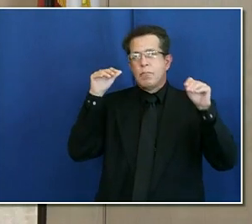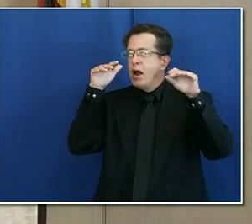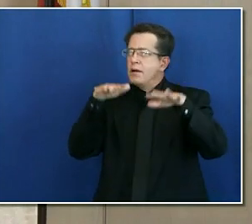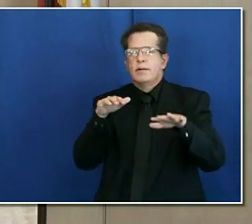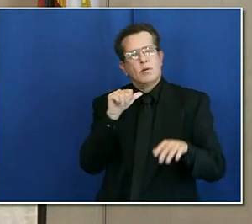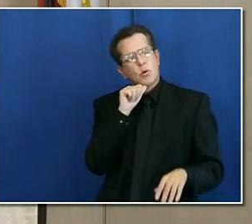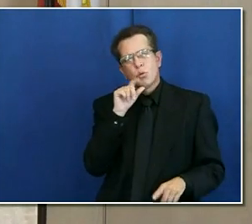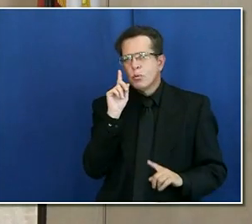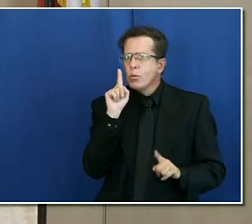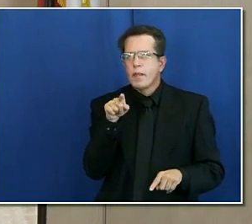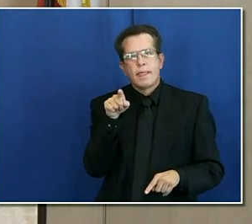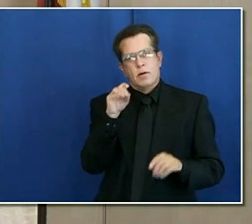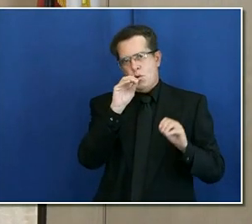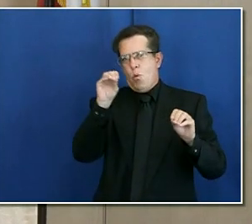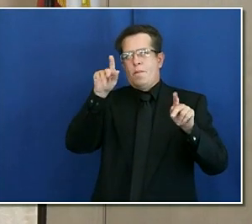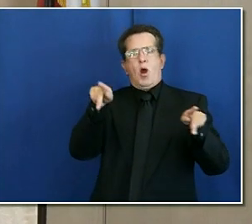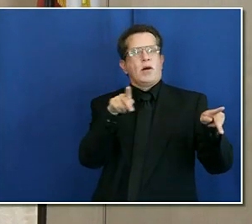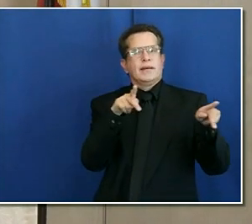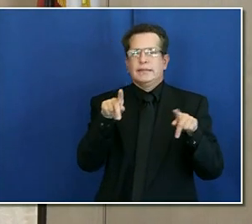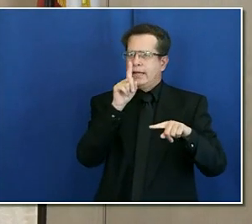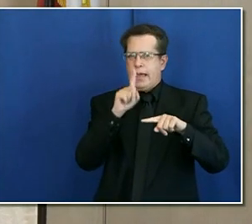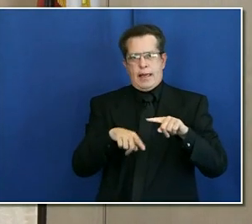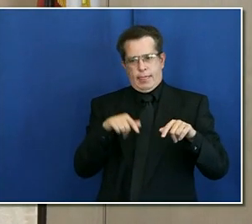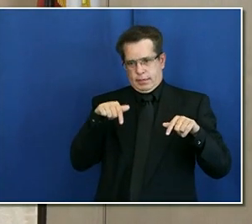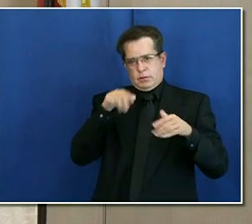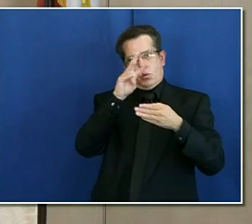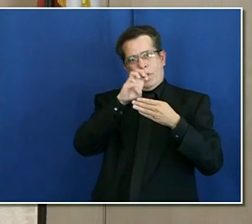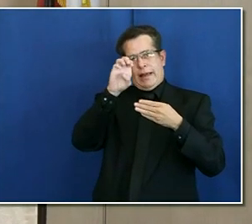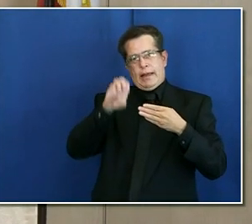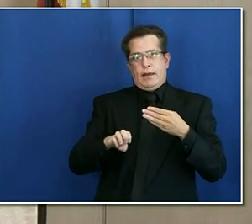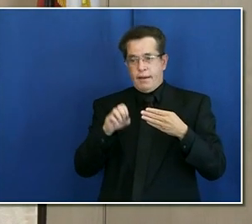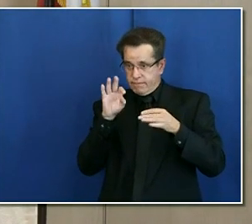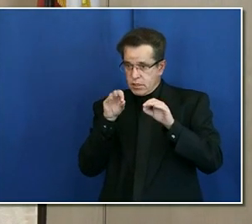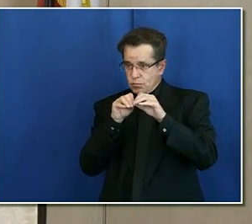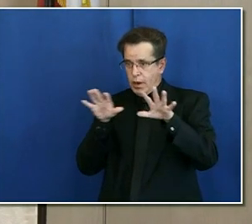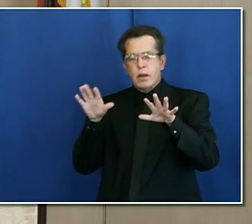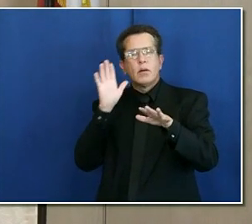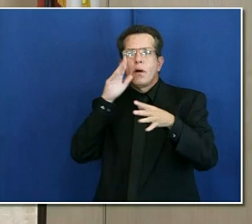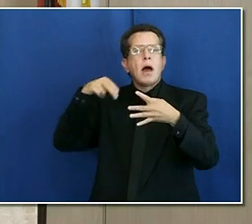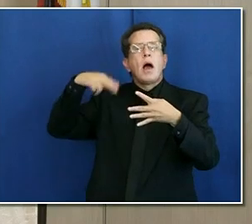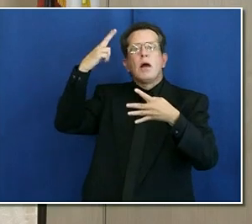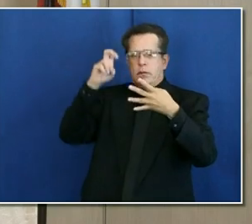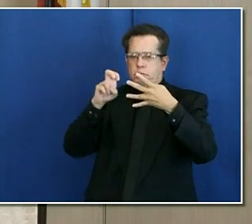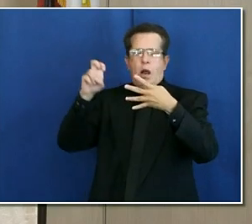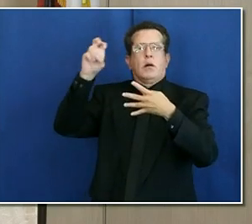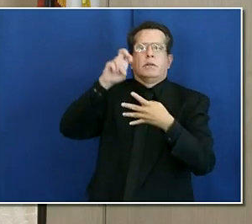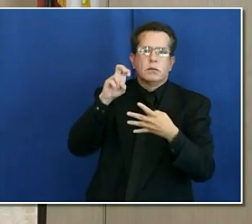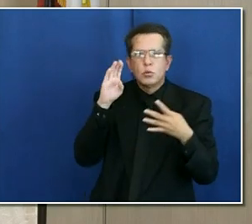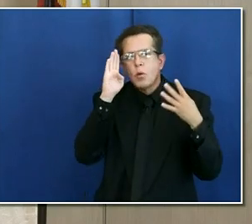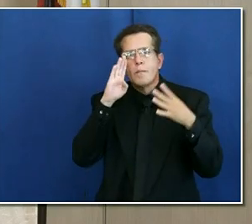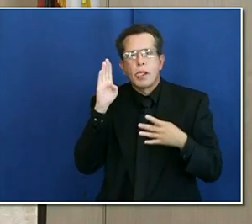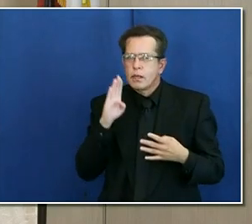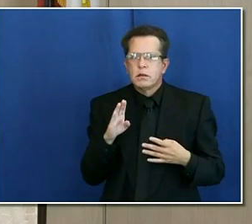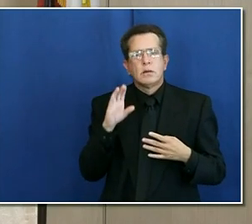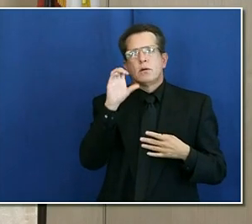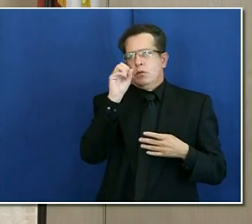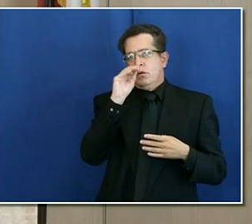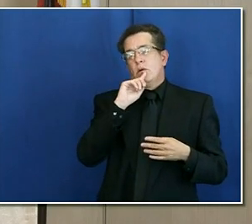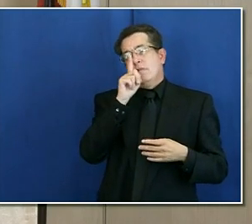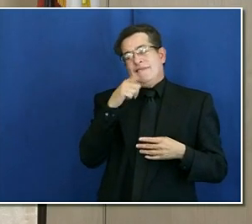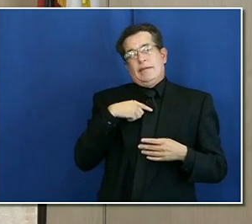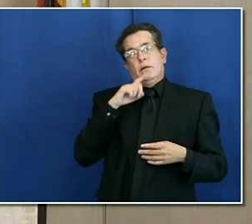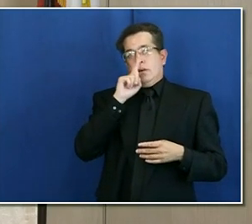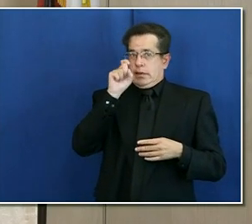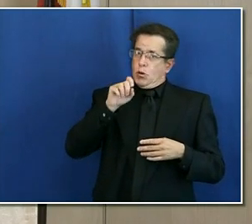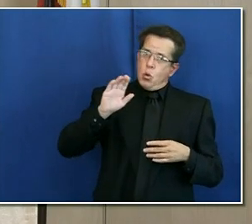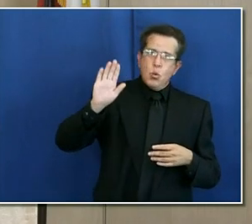anywhere, and with large number of individuals gathering. This is what continues to get us in trouble. So we really would